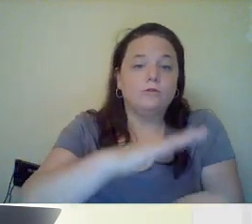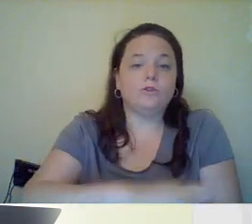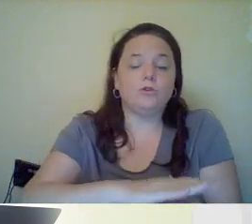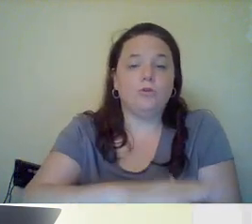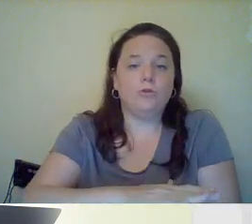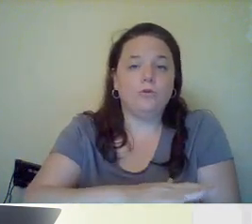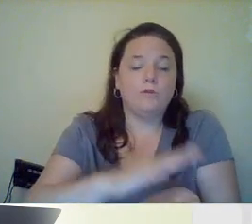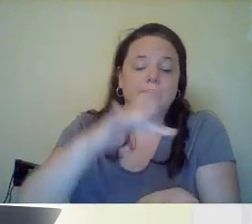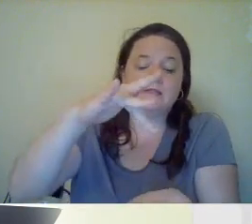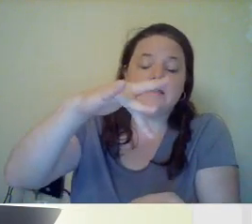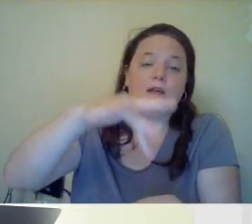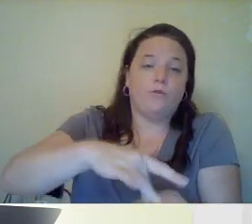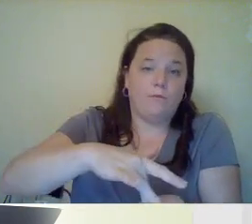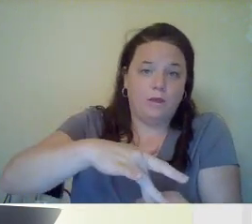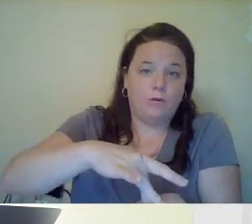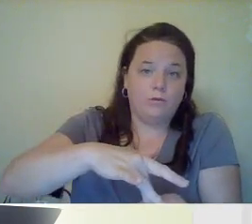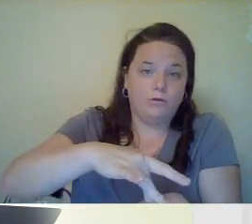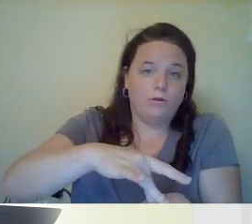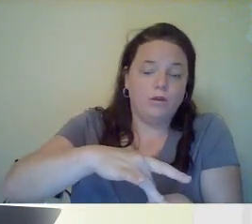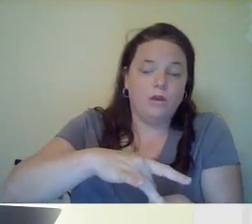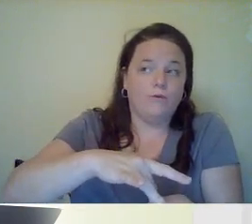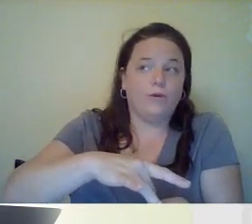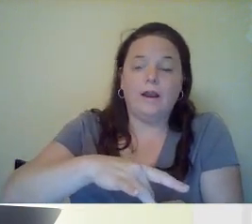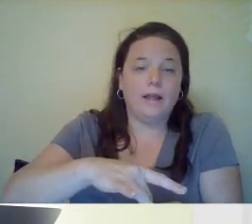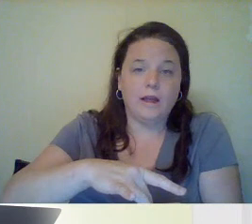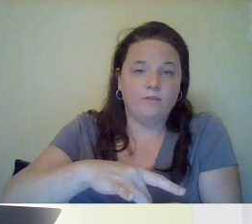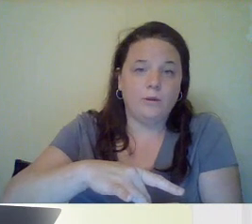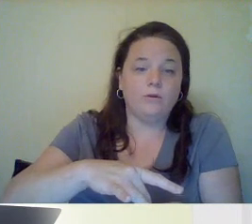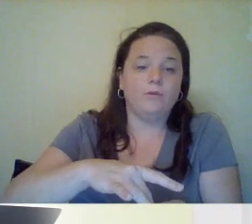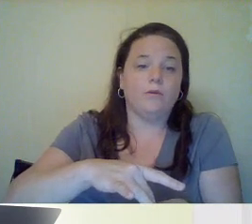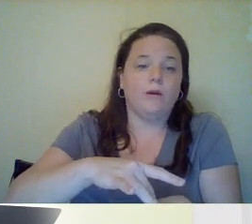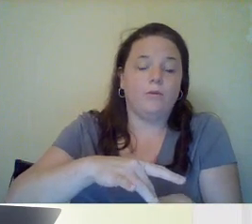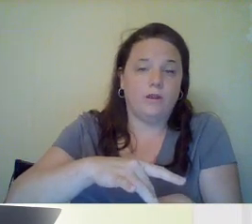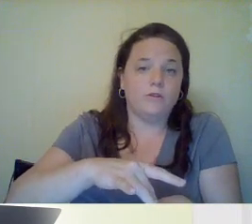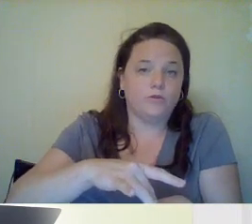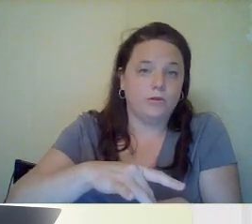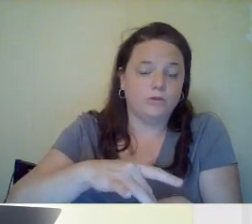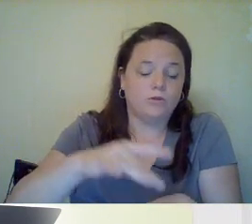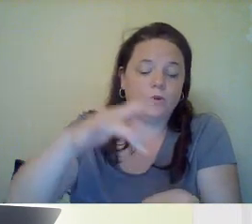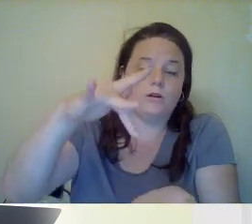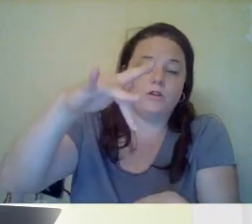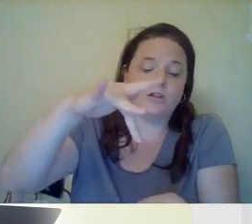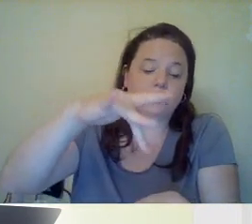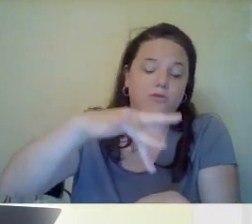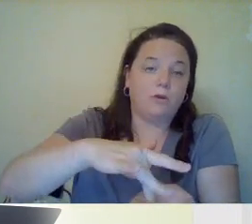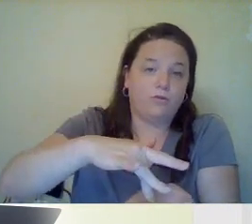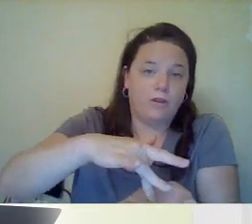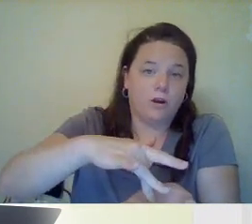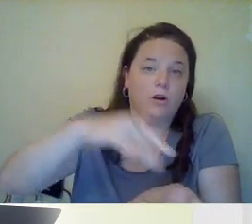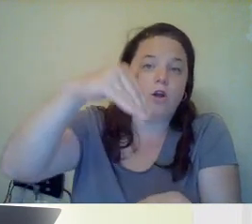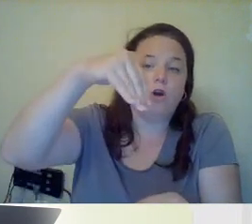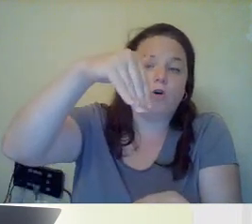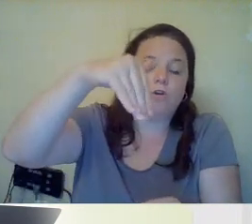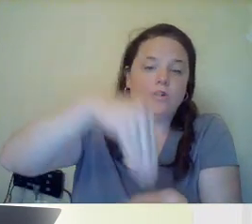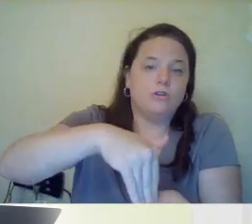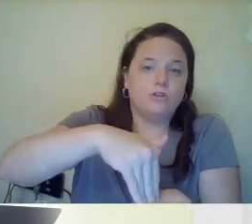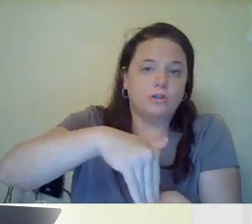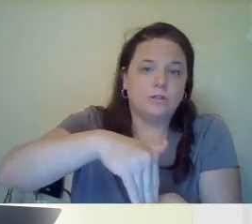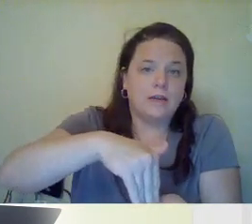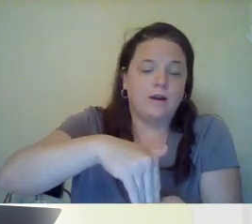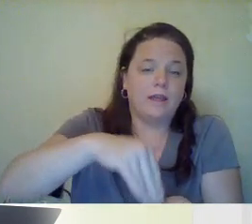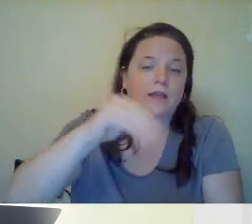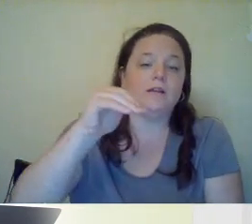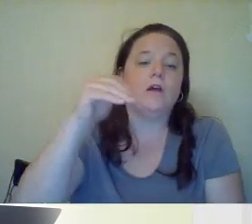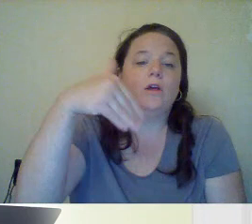Middle school. This is the sign for middle, for any kind of middle. But we're going to use it for middle school here. You can use your middle finger or you can use